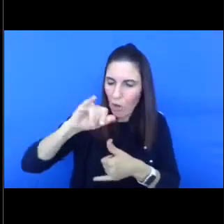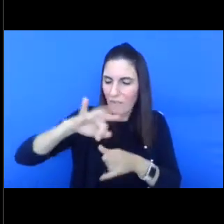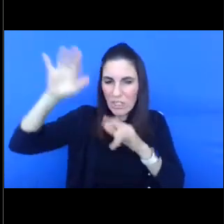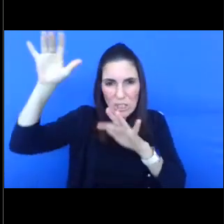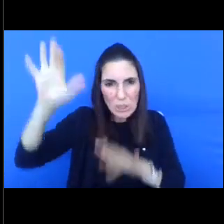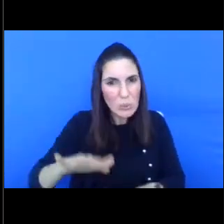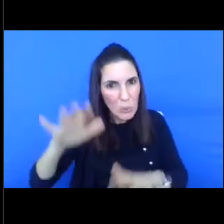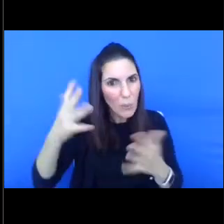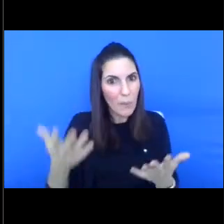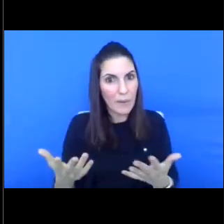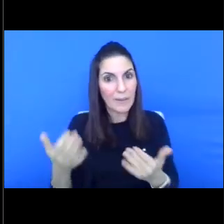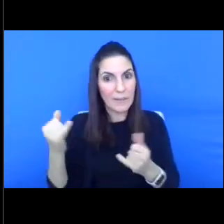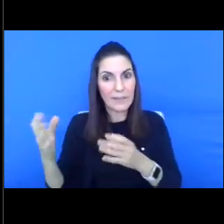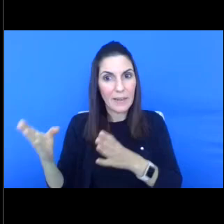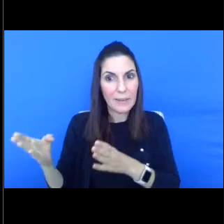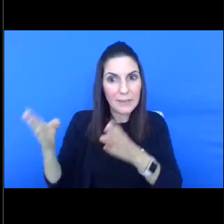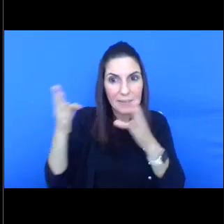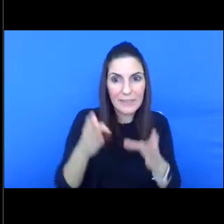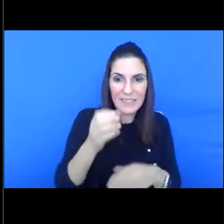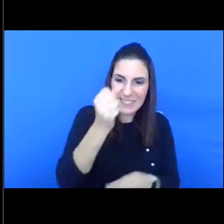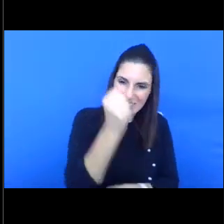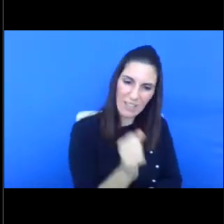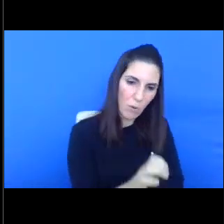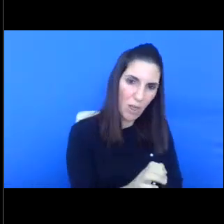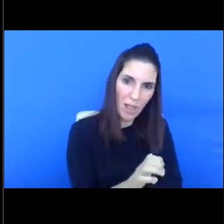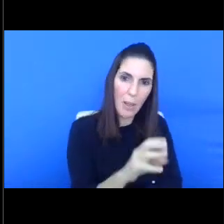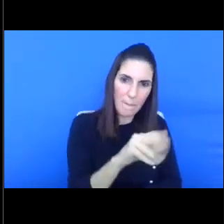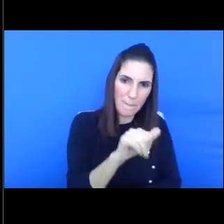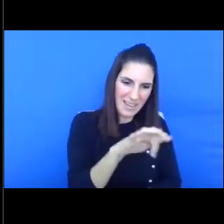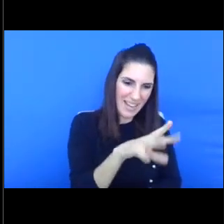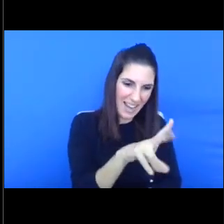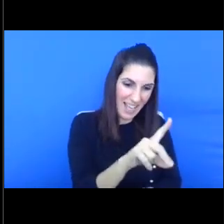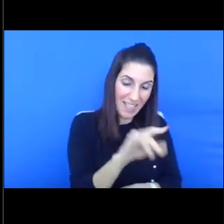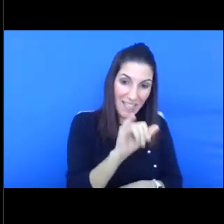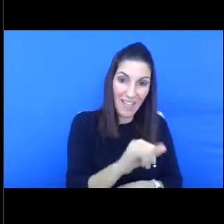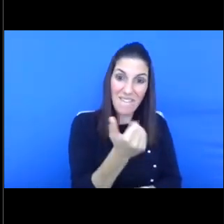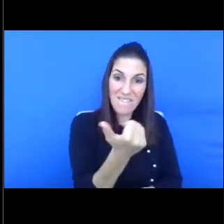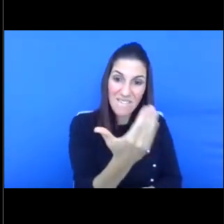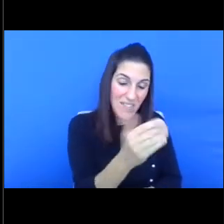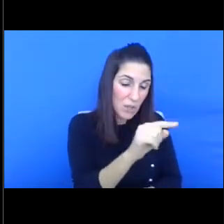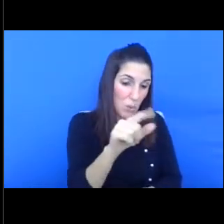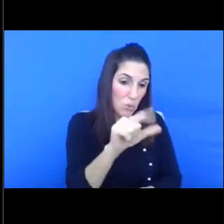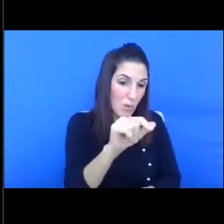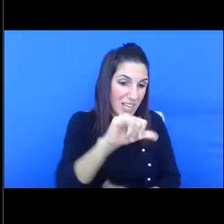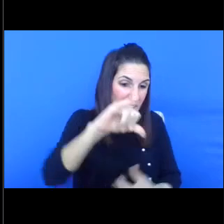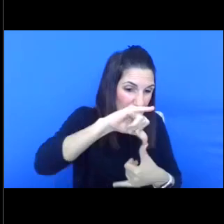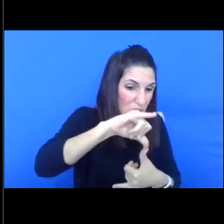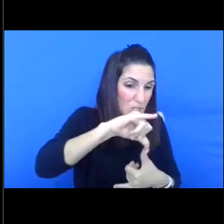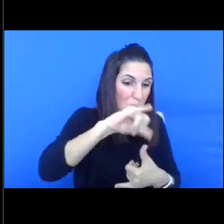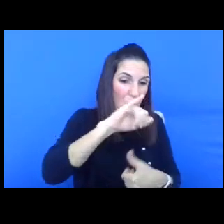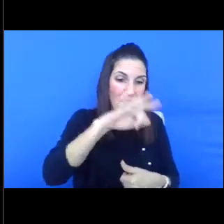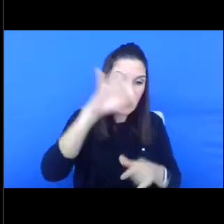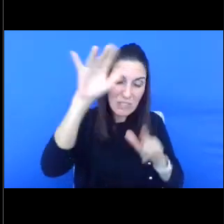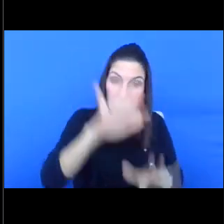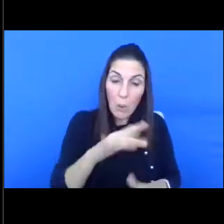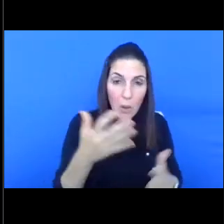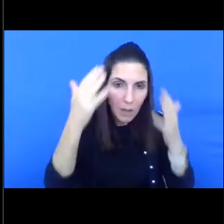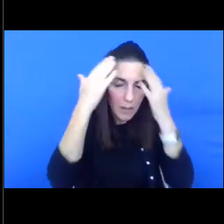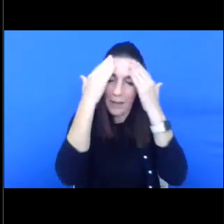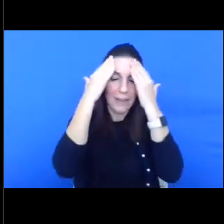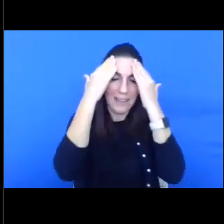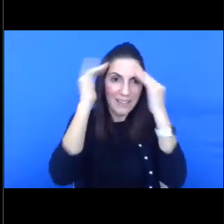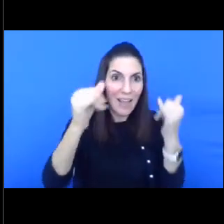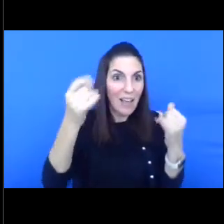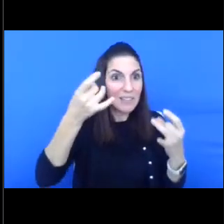the Midlands and the PD region of South Carolina. 15 to 20 inches of snow. I cannot wrap my head around that, to be